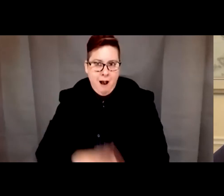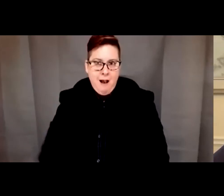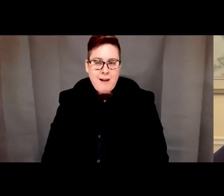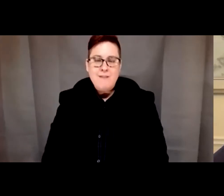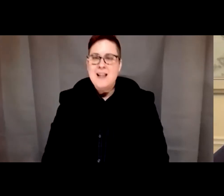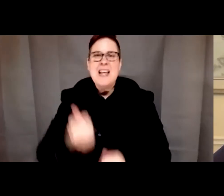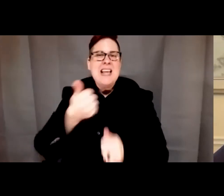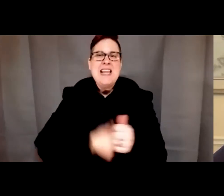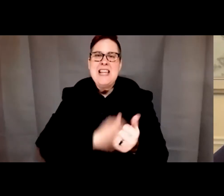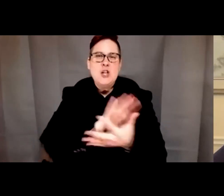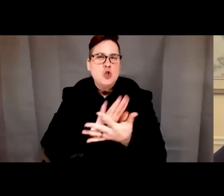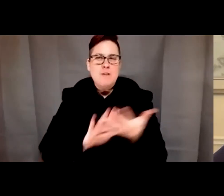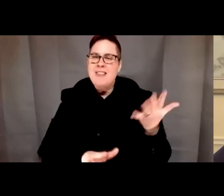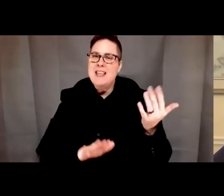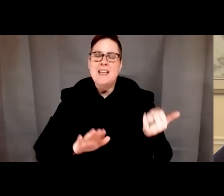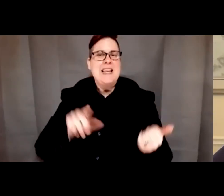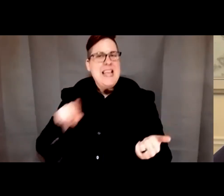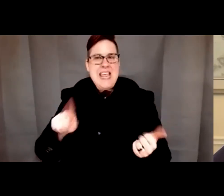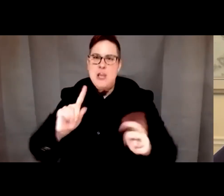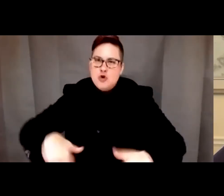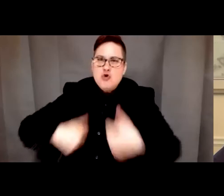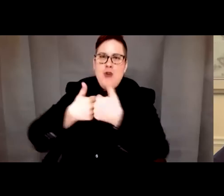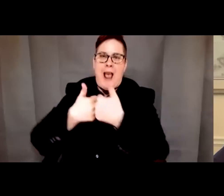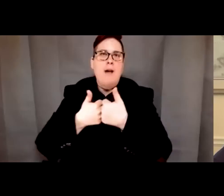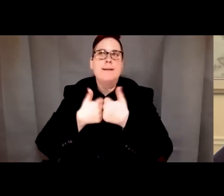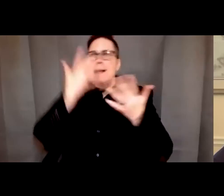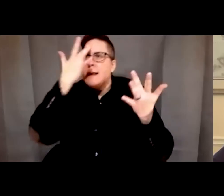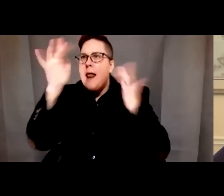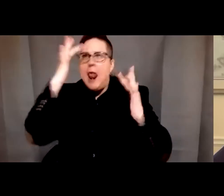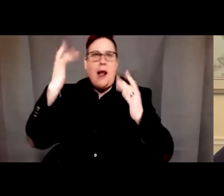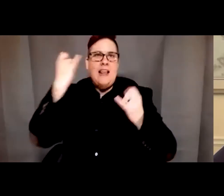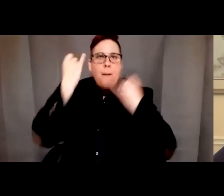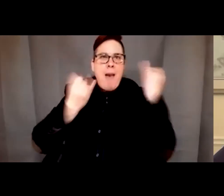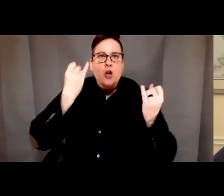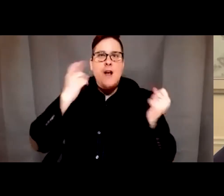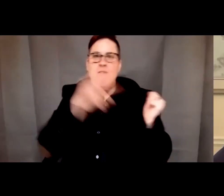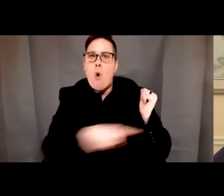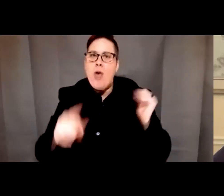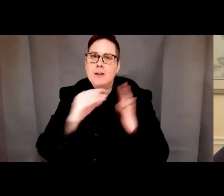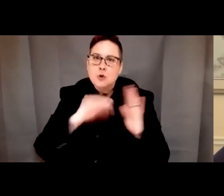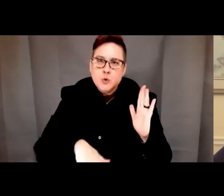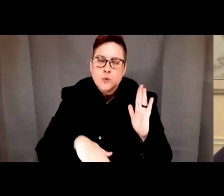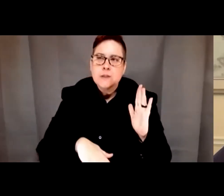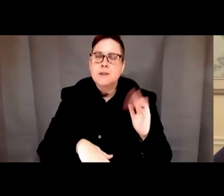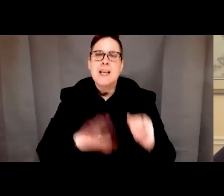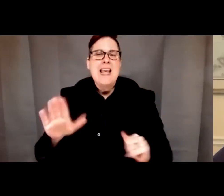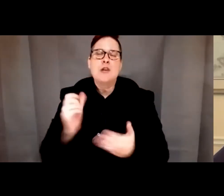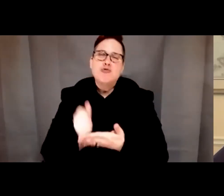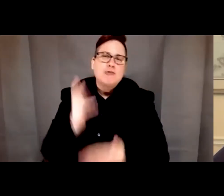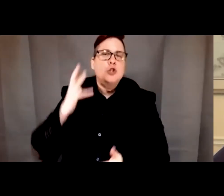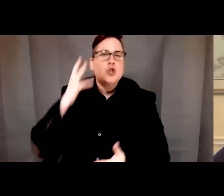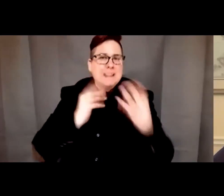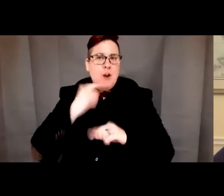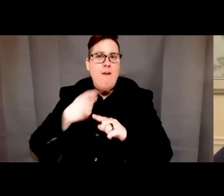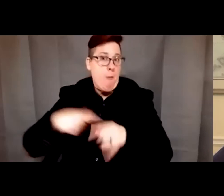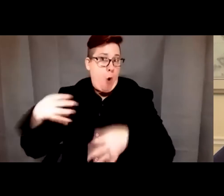these settings, Mr. Steinberg challenged the intellect and imagination of the students. He brought his rich experience from